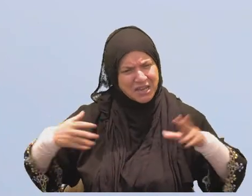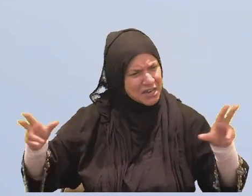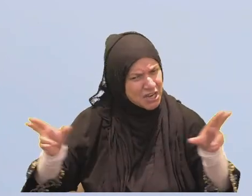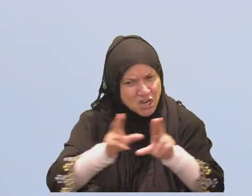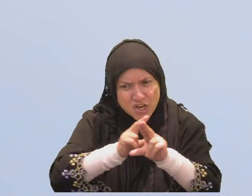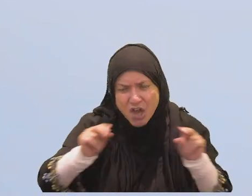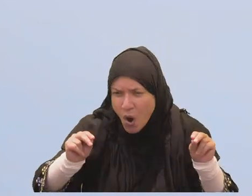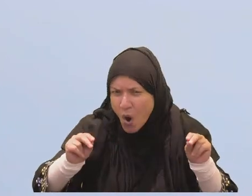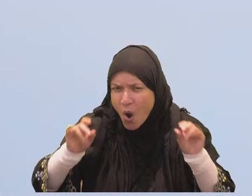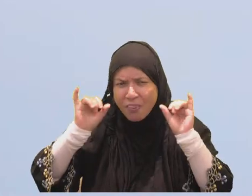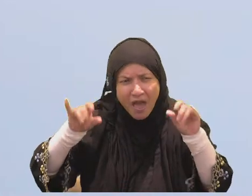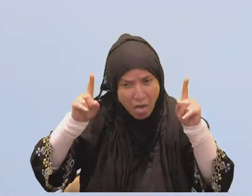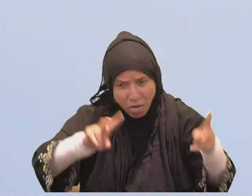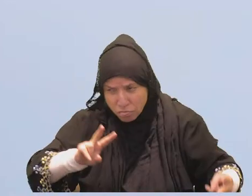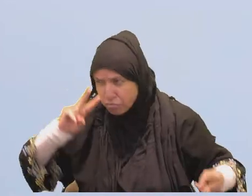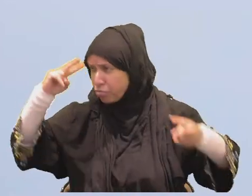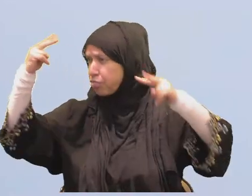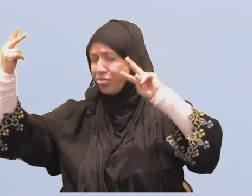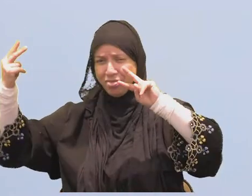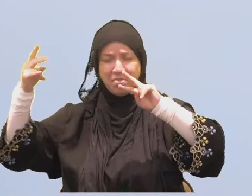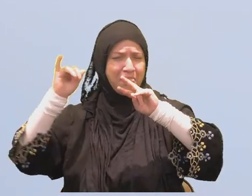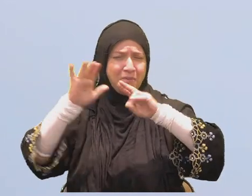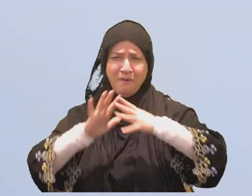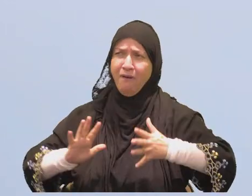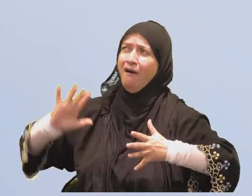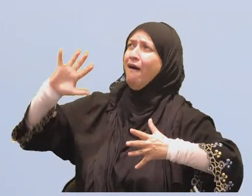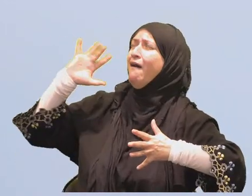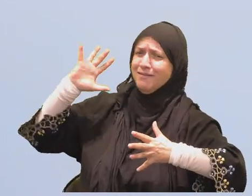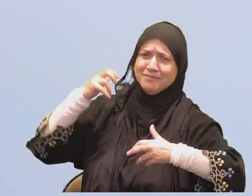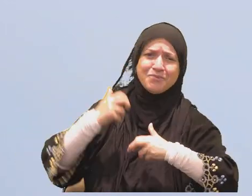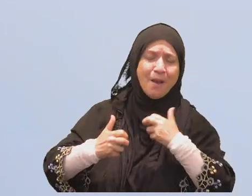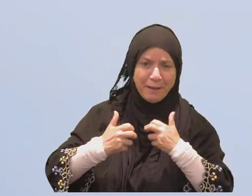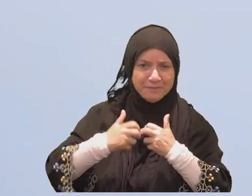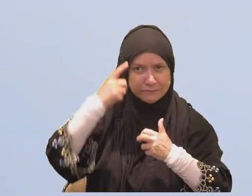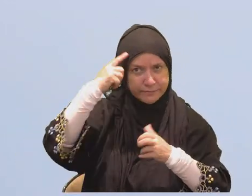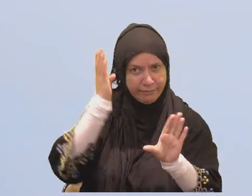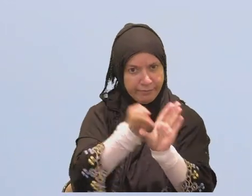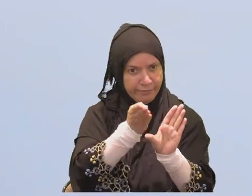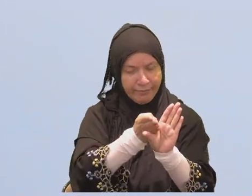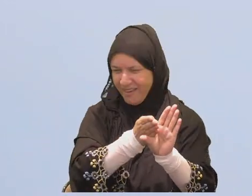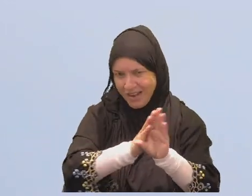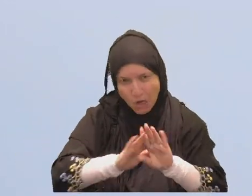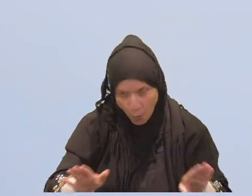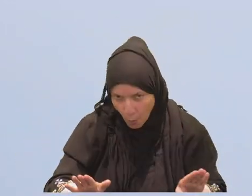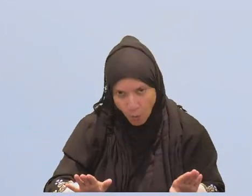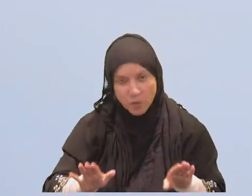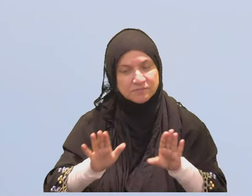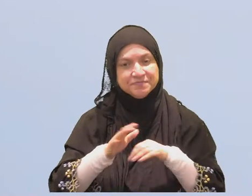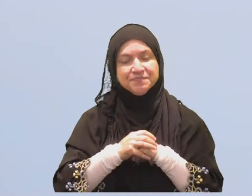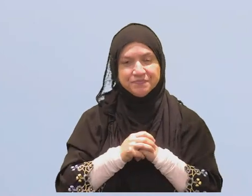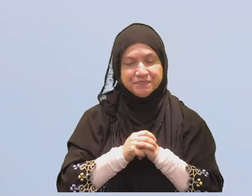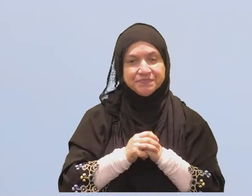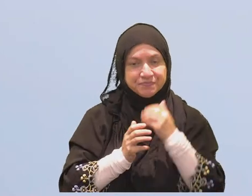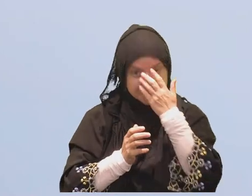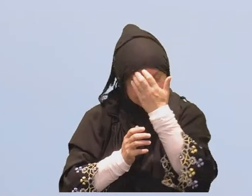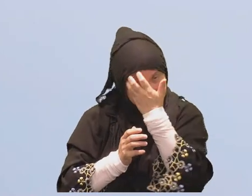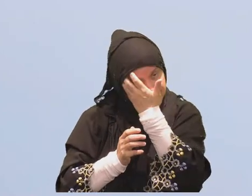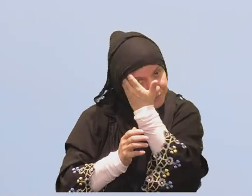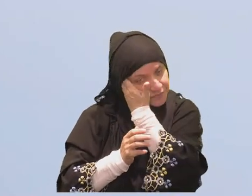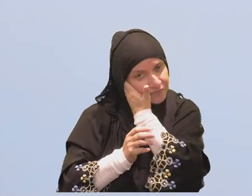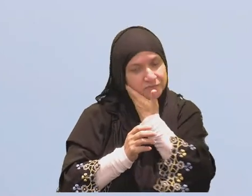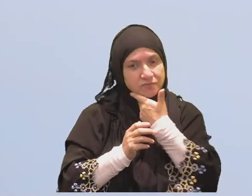the guy said, okay, you might think you're a monkey. The guy driving, he said, well, you know, you might say the human special and unique,